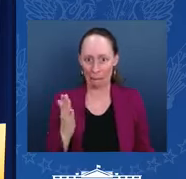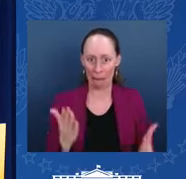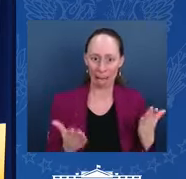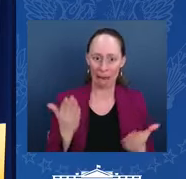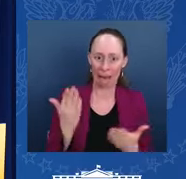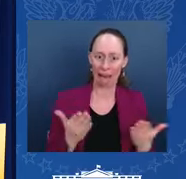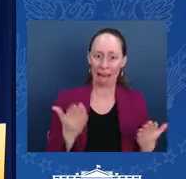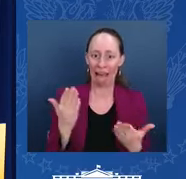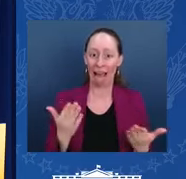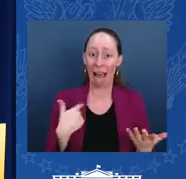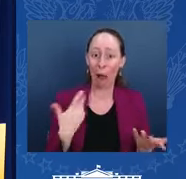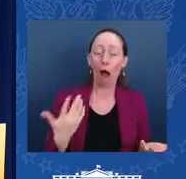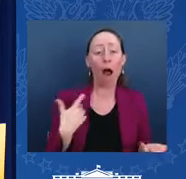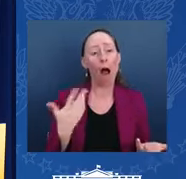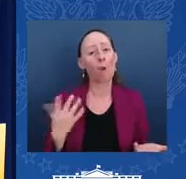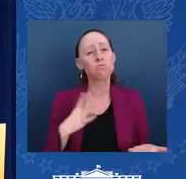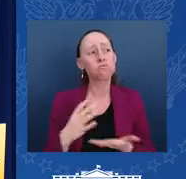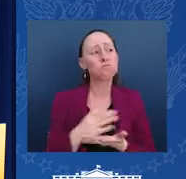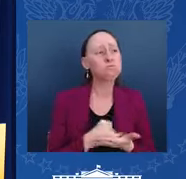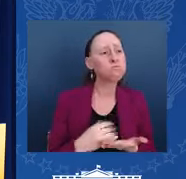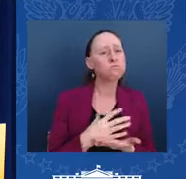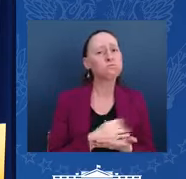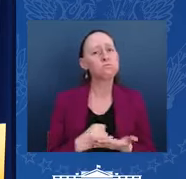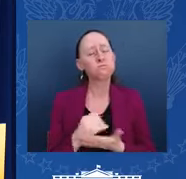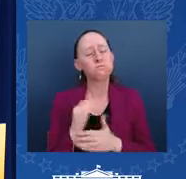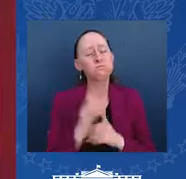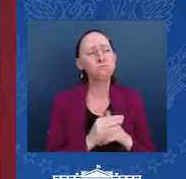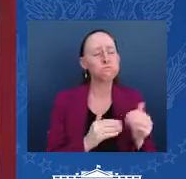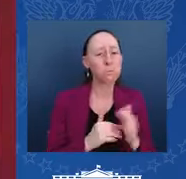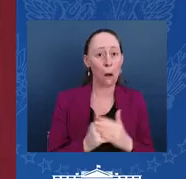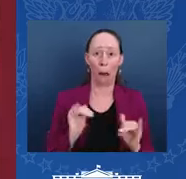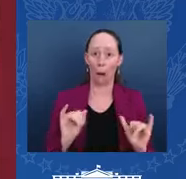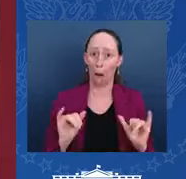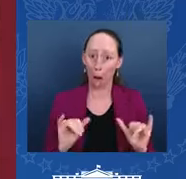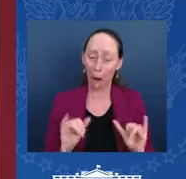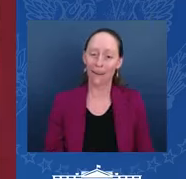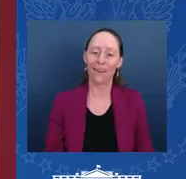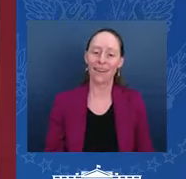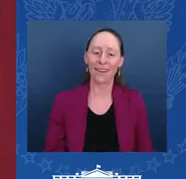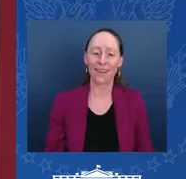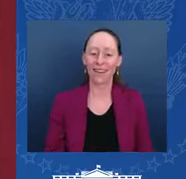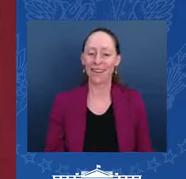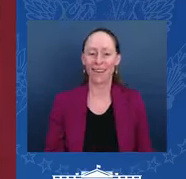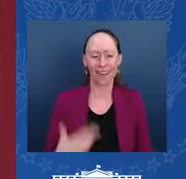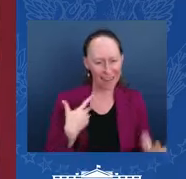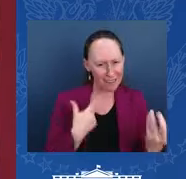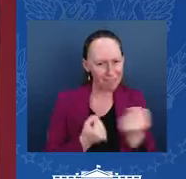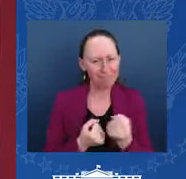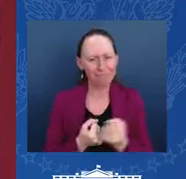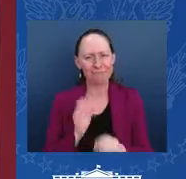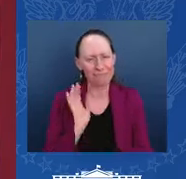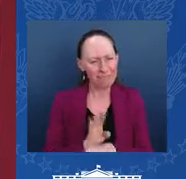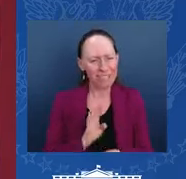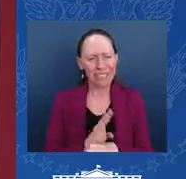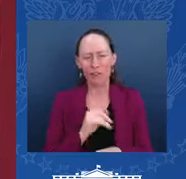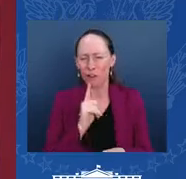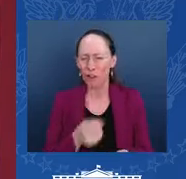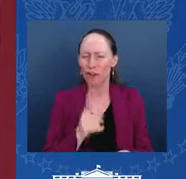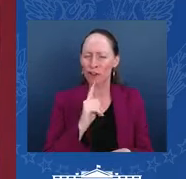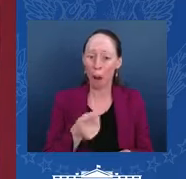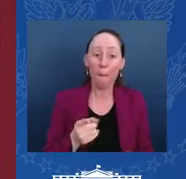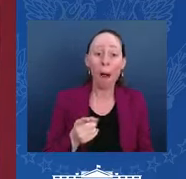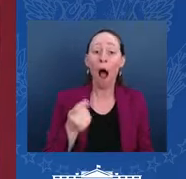Look, but I'm a capitalist. And without competition, it's not capitalism, it's exploitation.